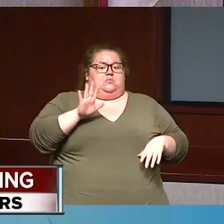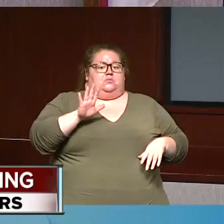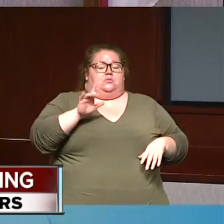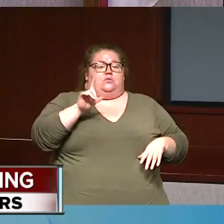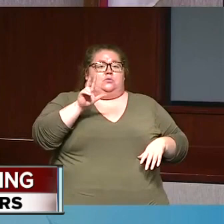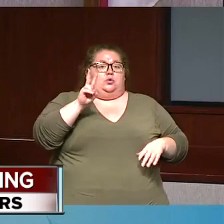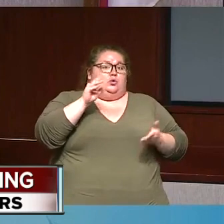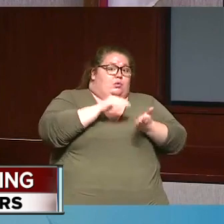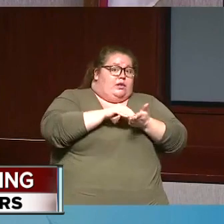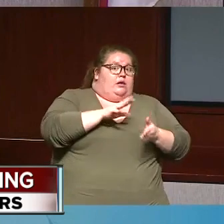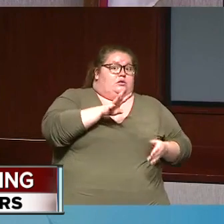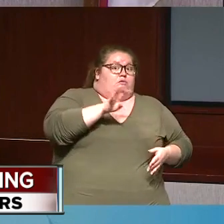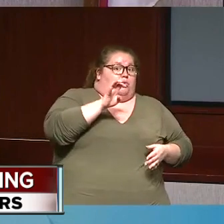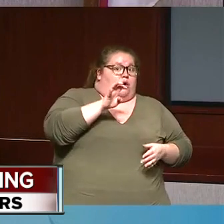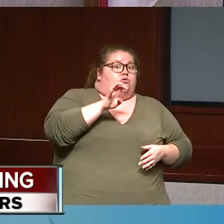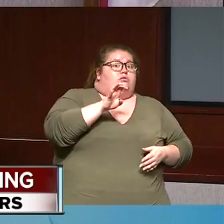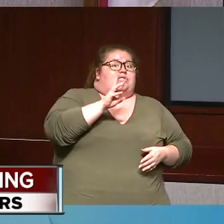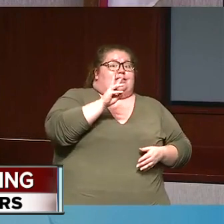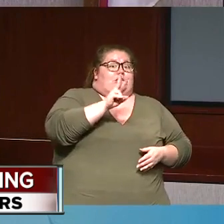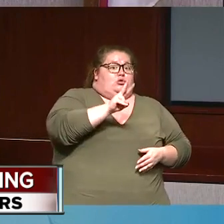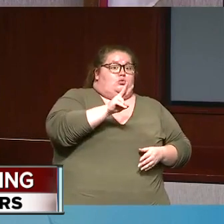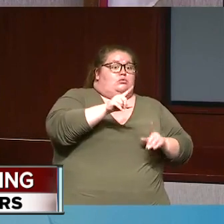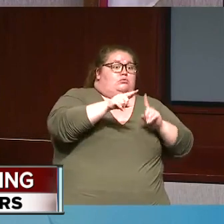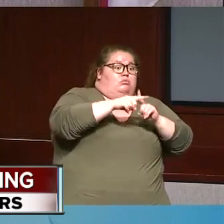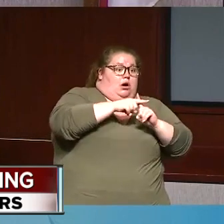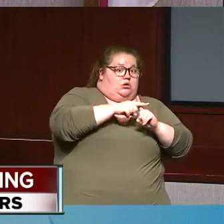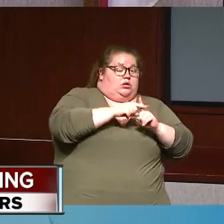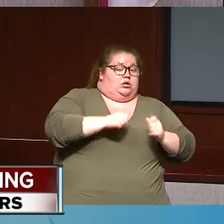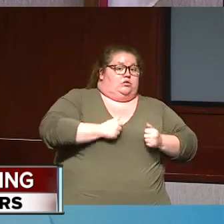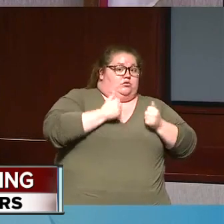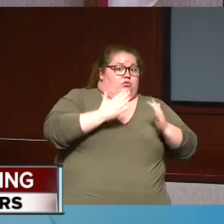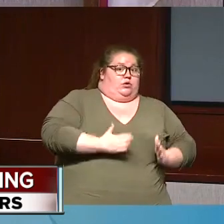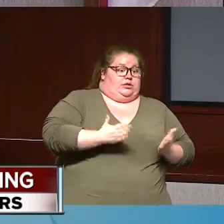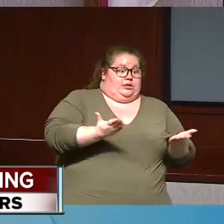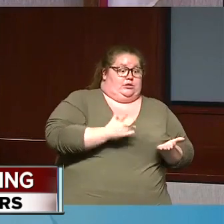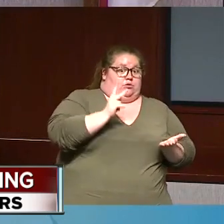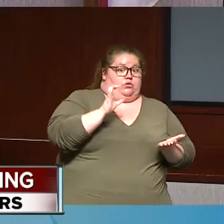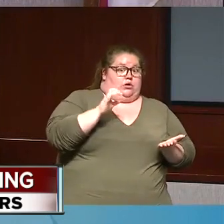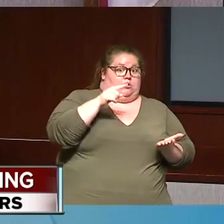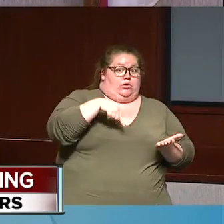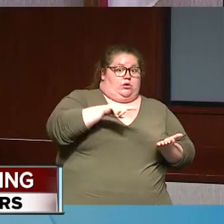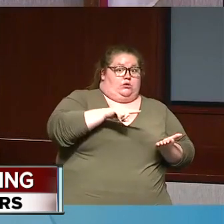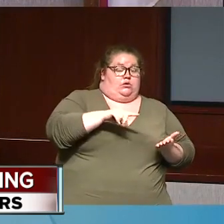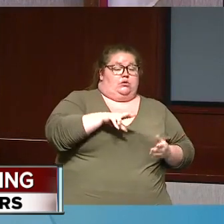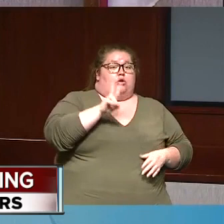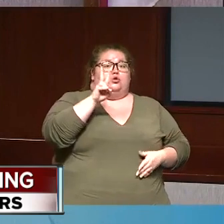2,462 residents that have tested positive in our population,